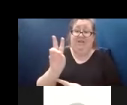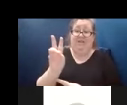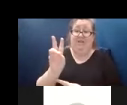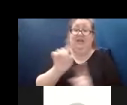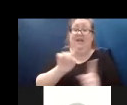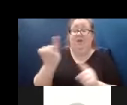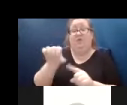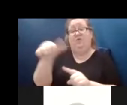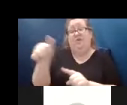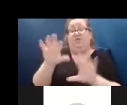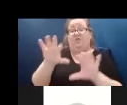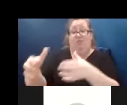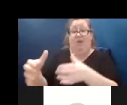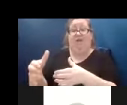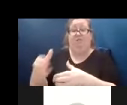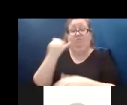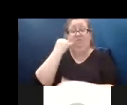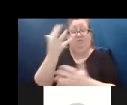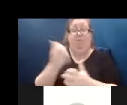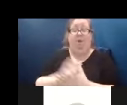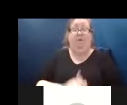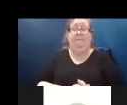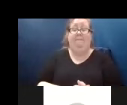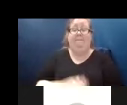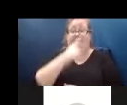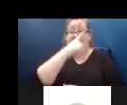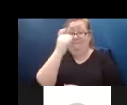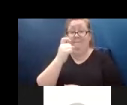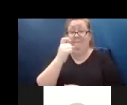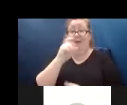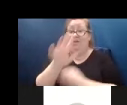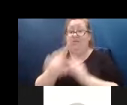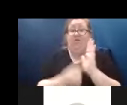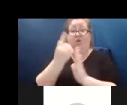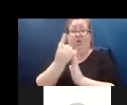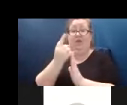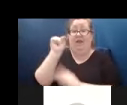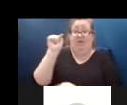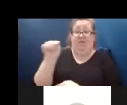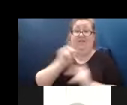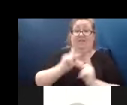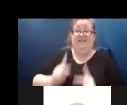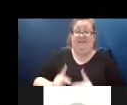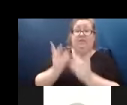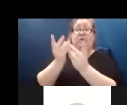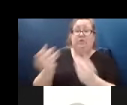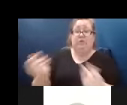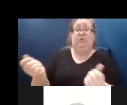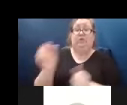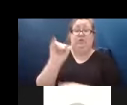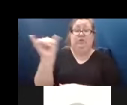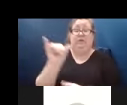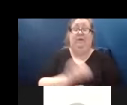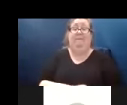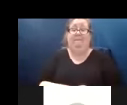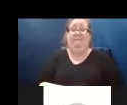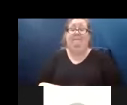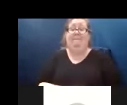other breakout if you want, because there's a whole hour on those physical solutions.